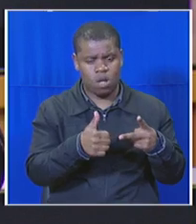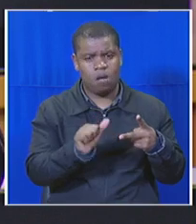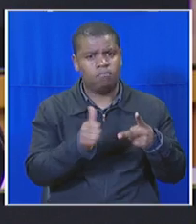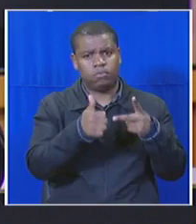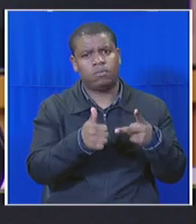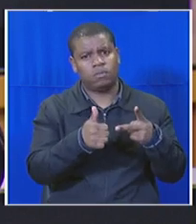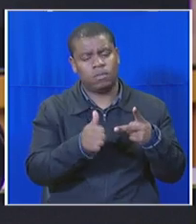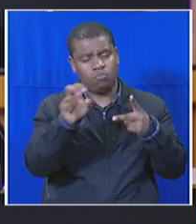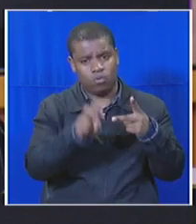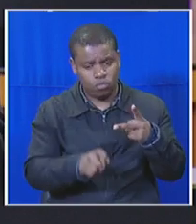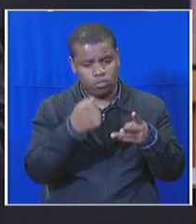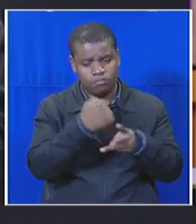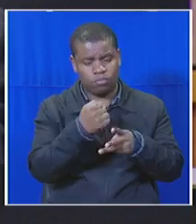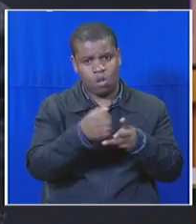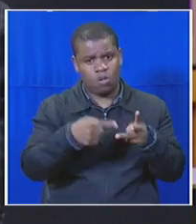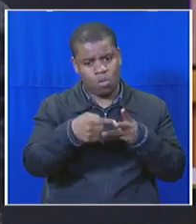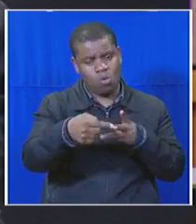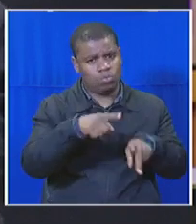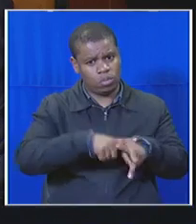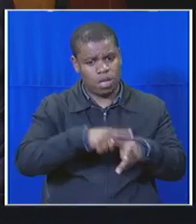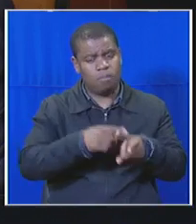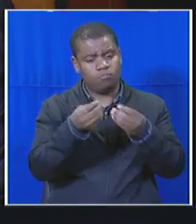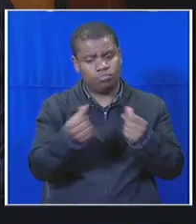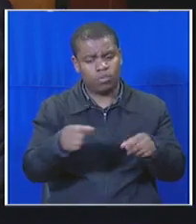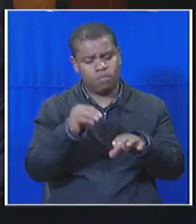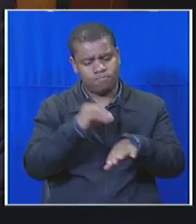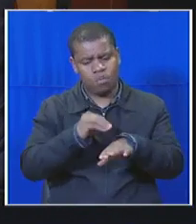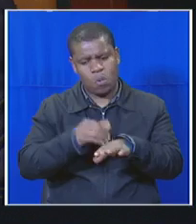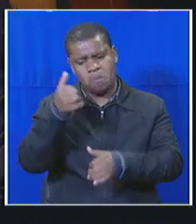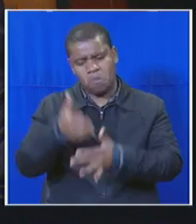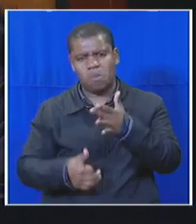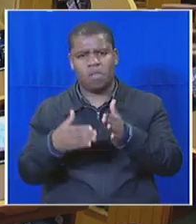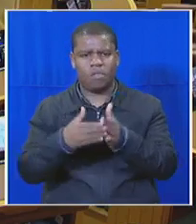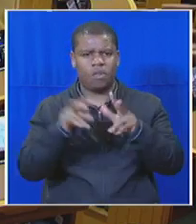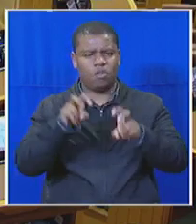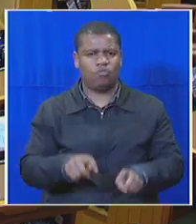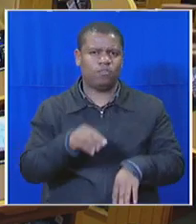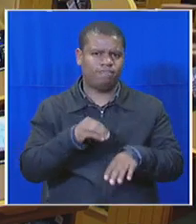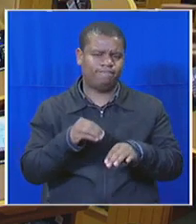short and long-term solutions to this challenge. Honorable Member.